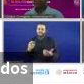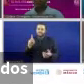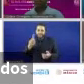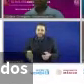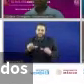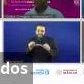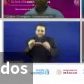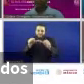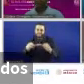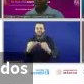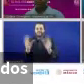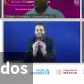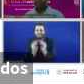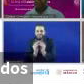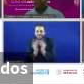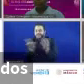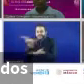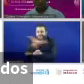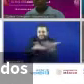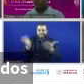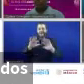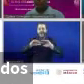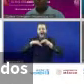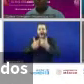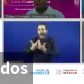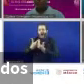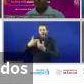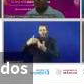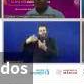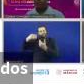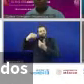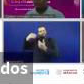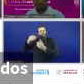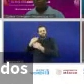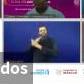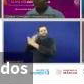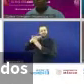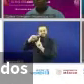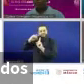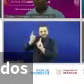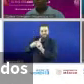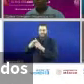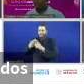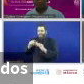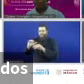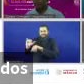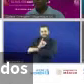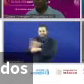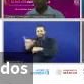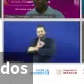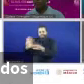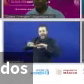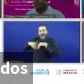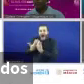to safe and legal abortion. This is also the whole basic matter of making this a